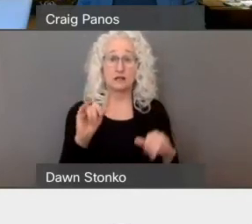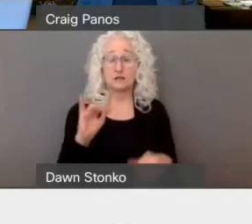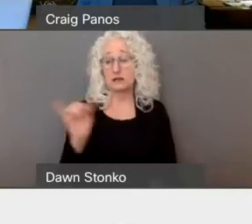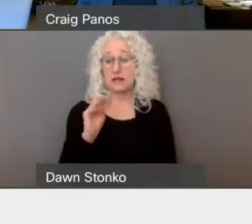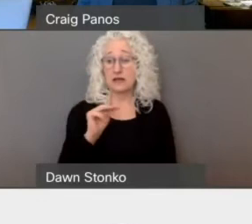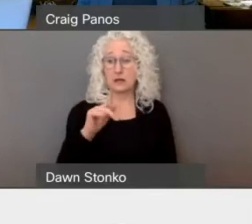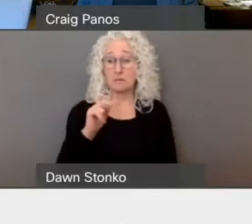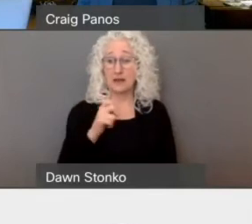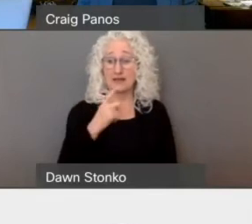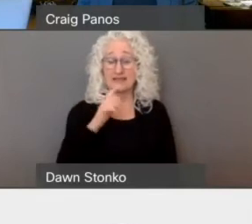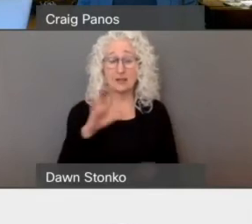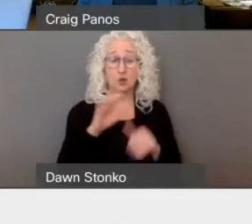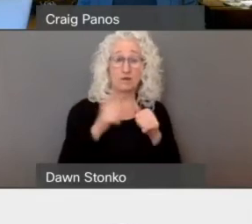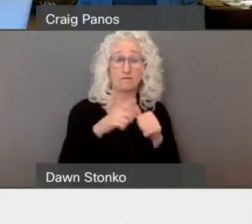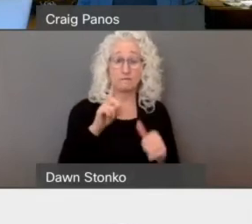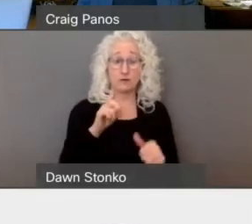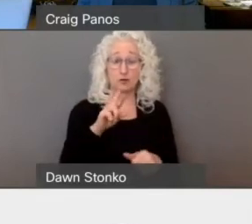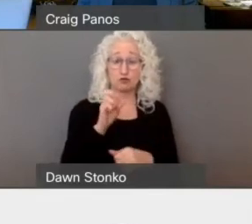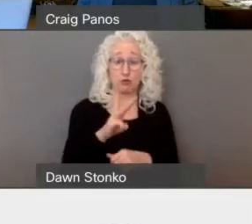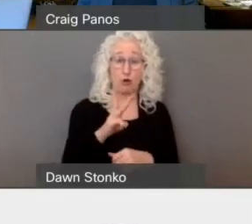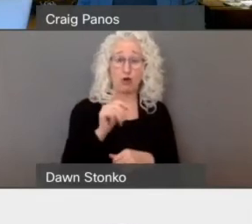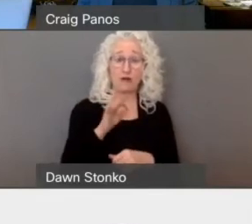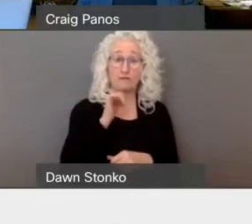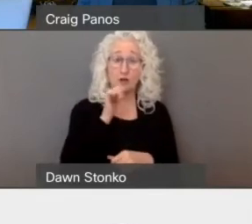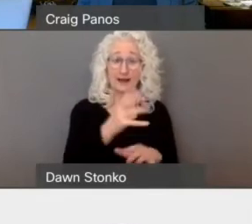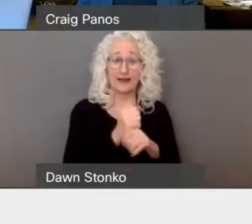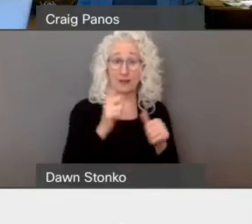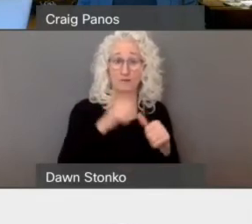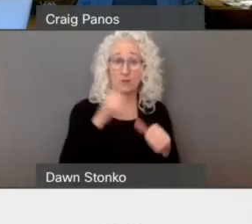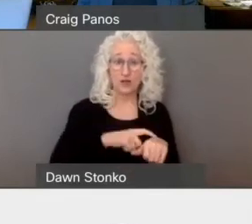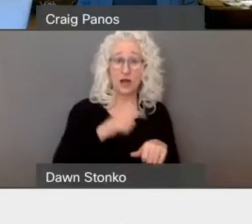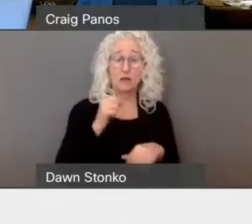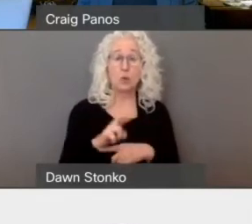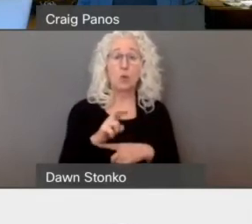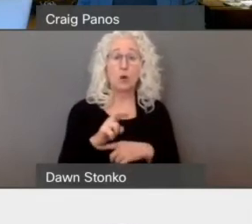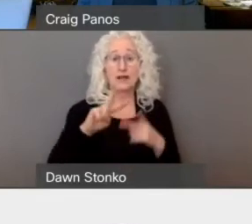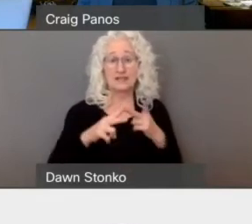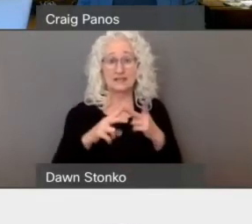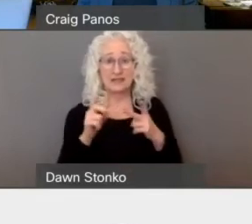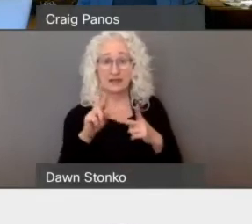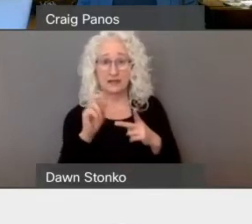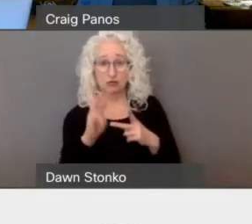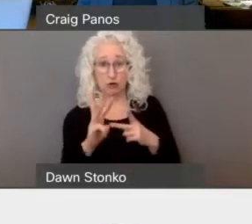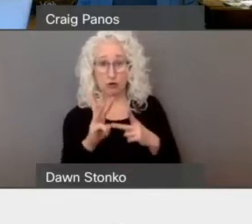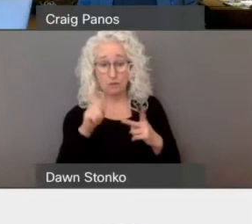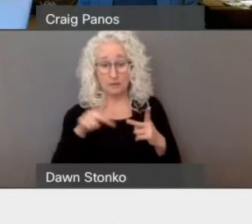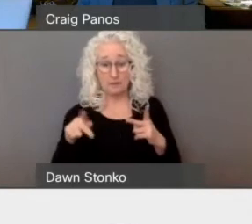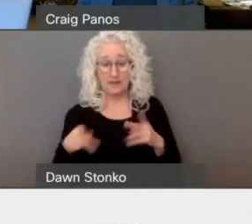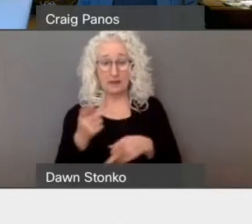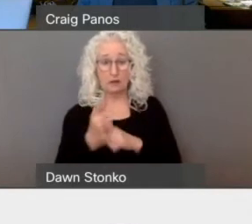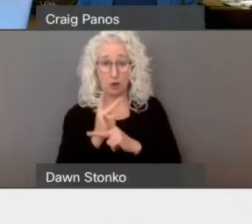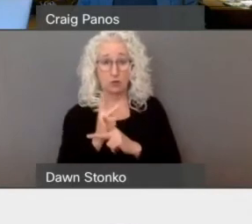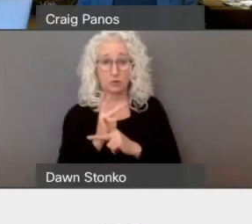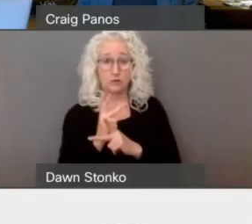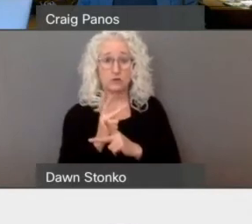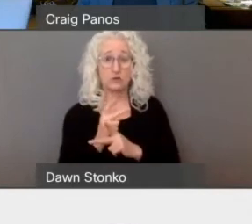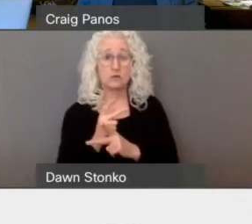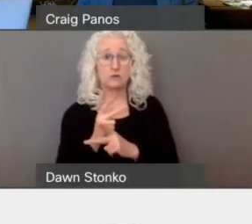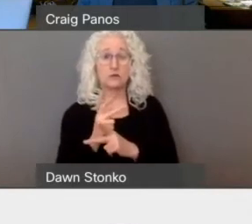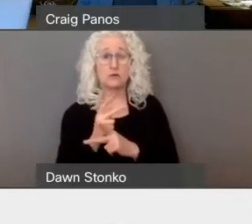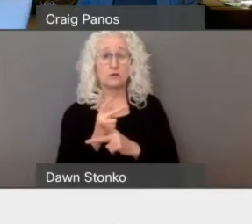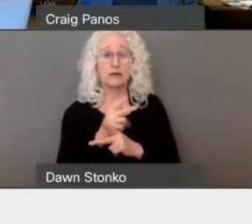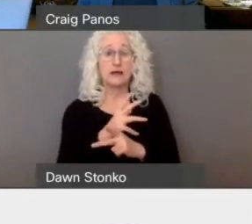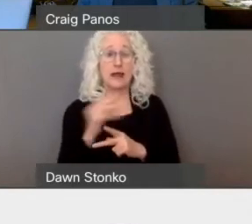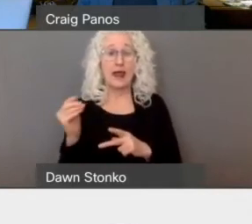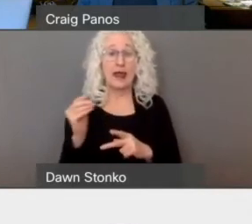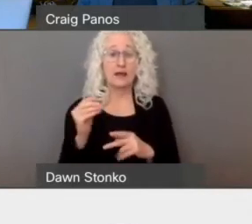first draw if you didn't get it the first time, or a second draw PPP loan. And the